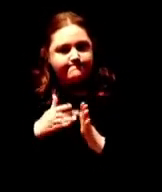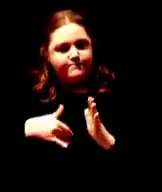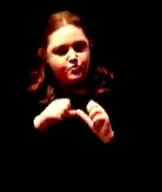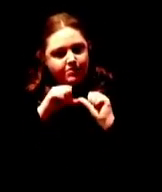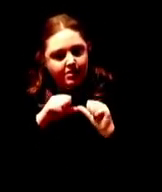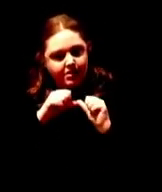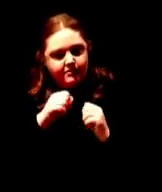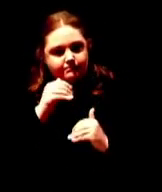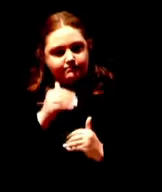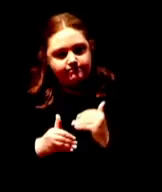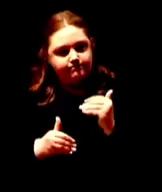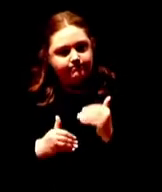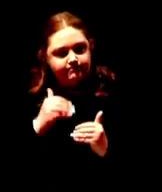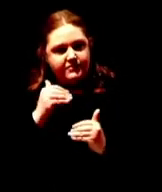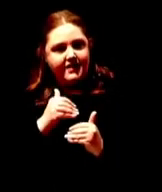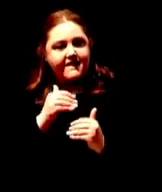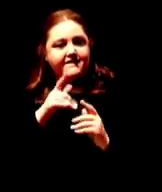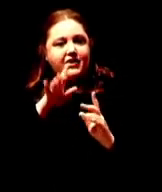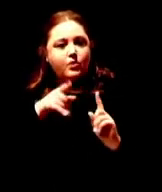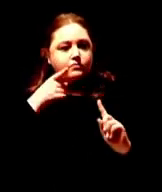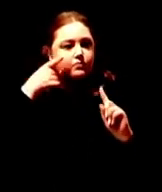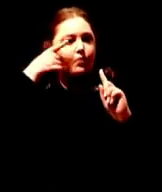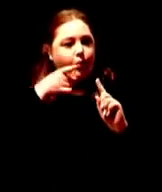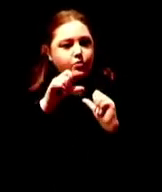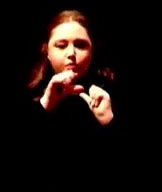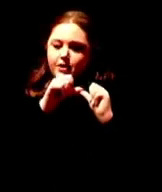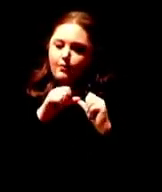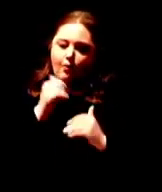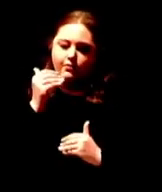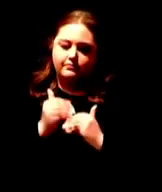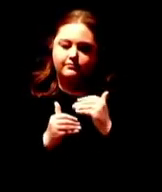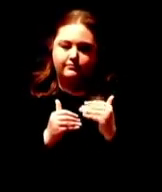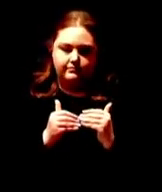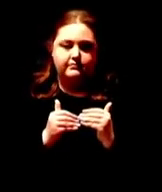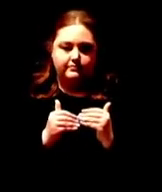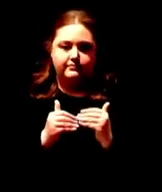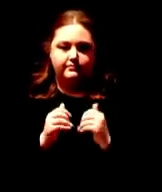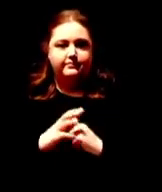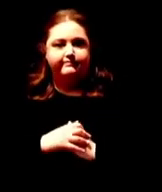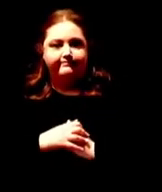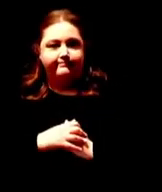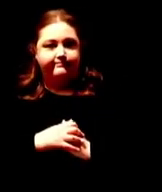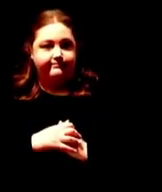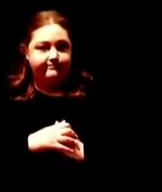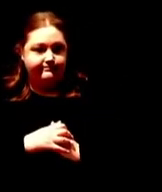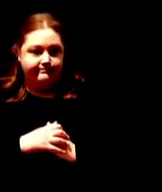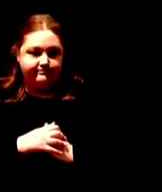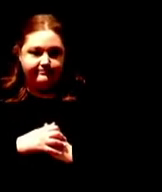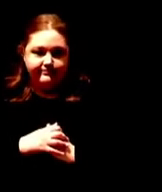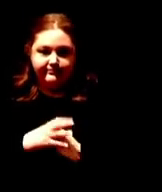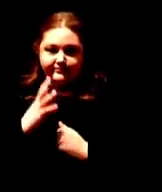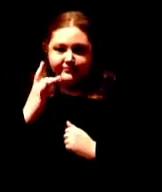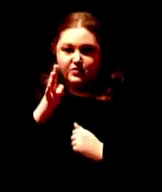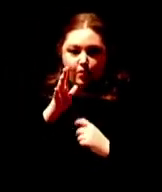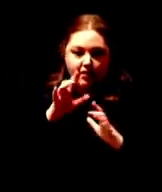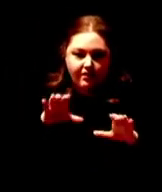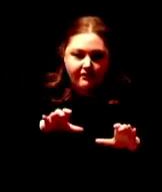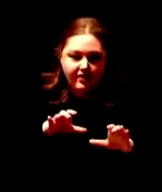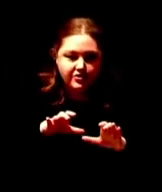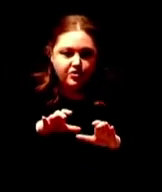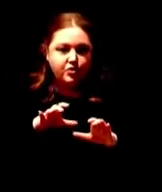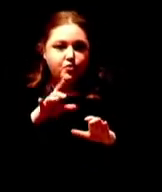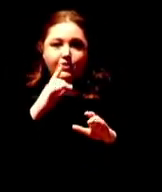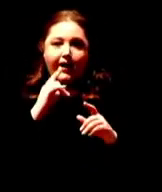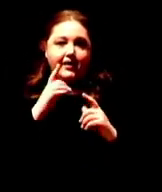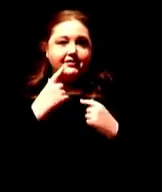going. Find a purpose to keep taking these first steps in life. Because you can never begin your adventure if you